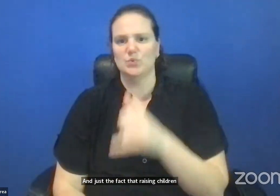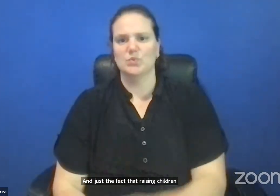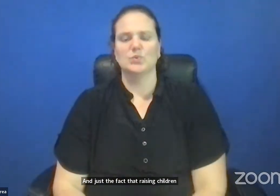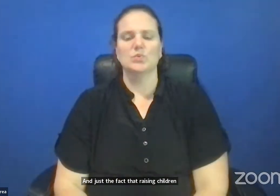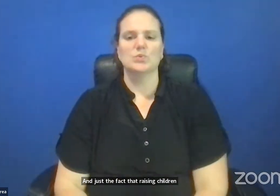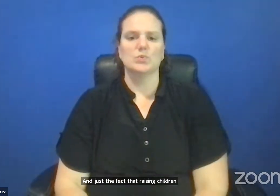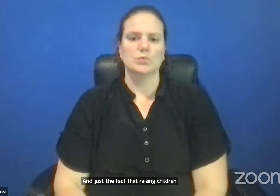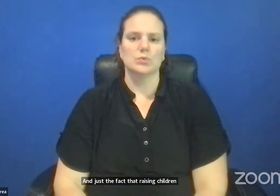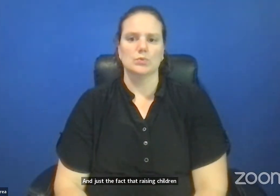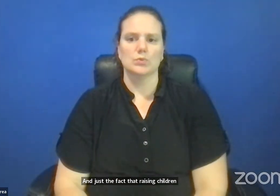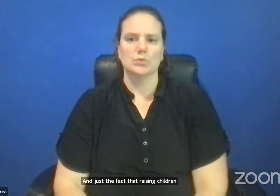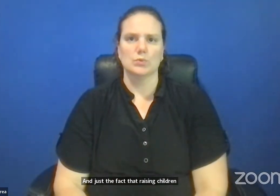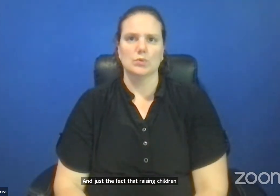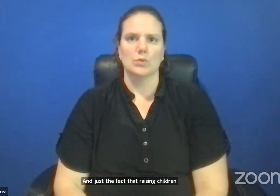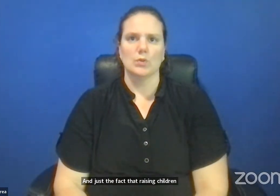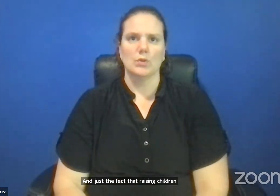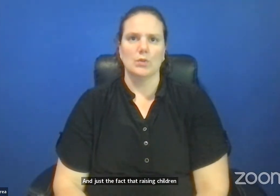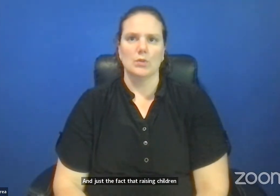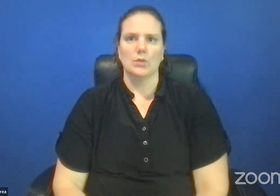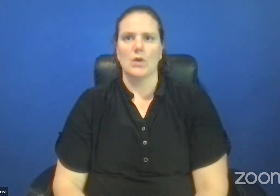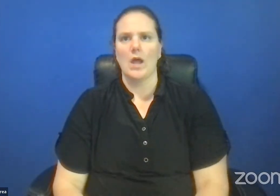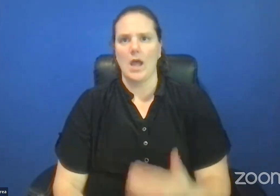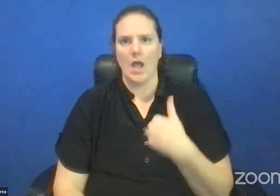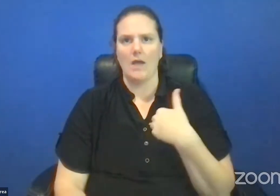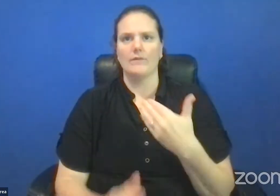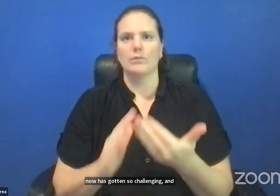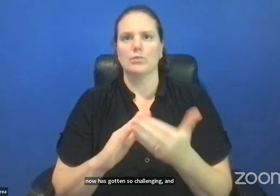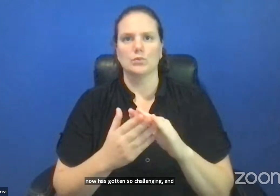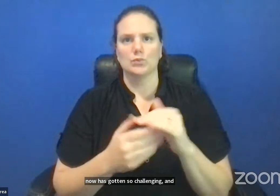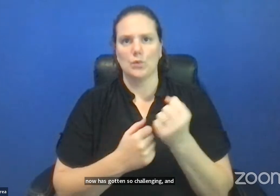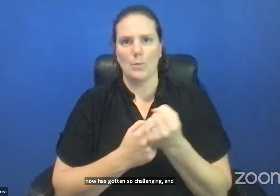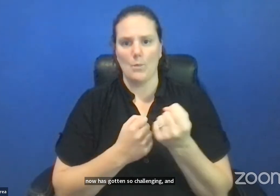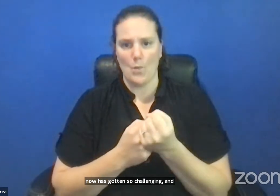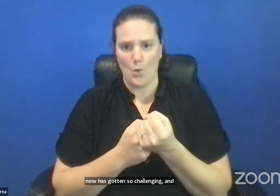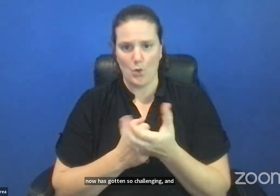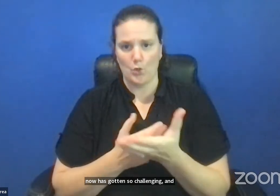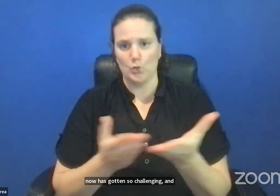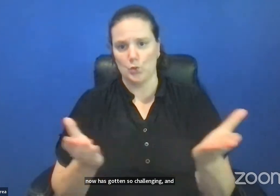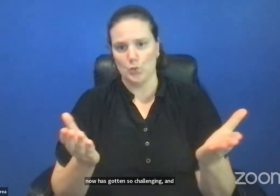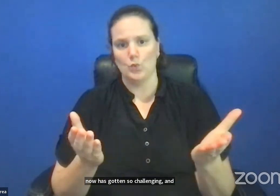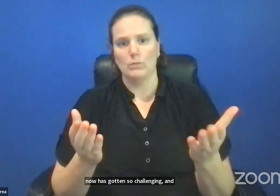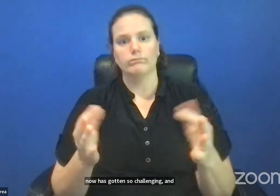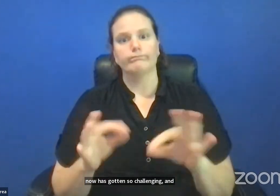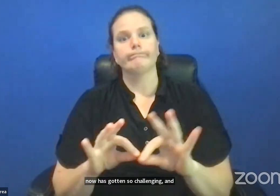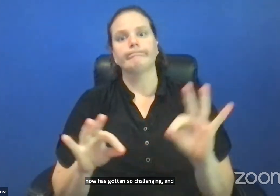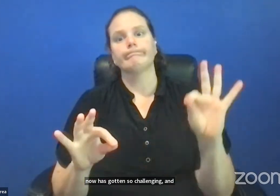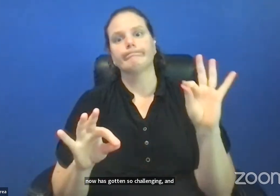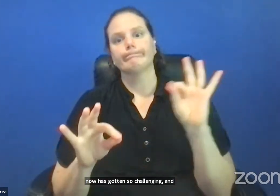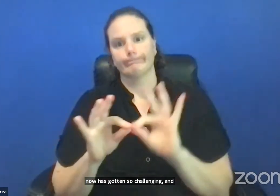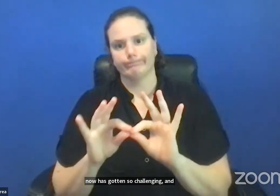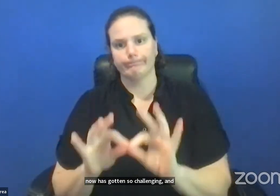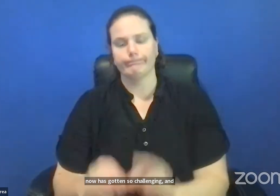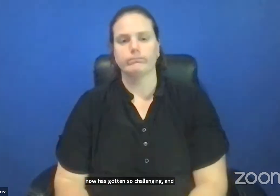having a community to support you is imperative.